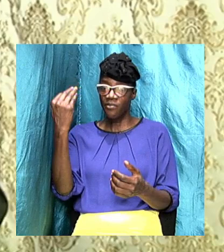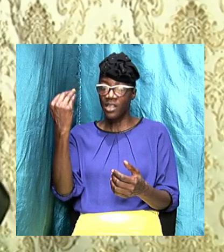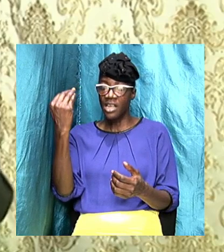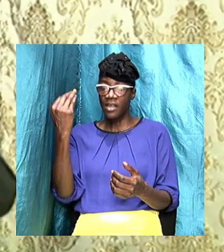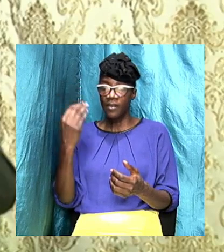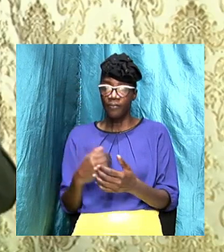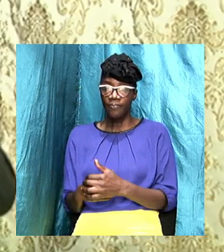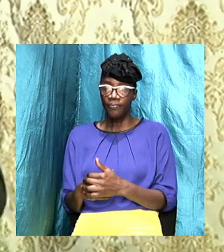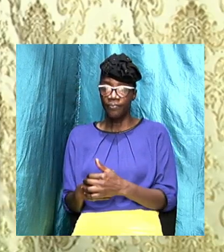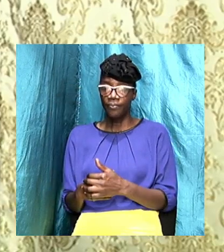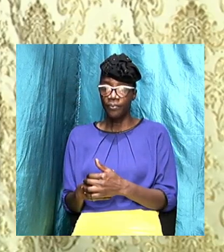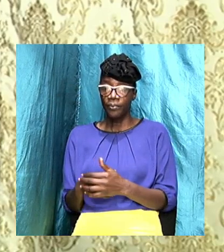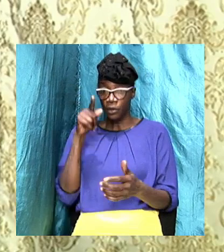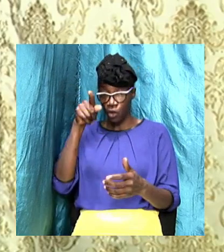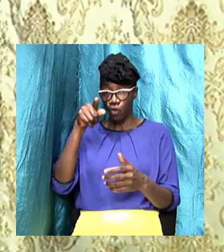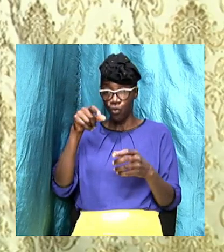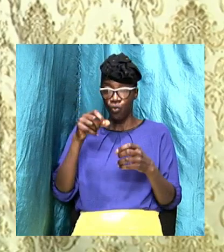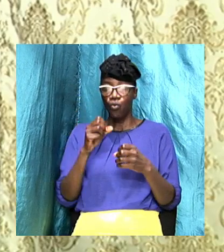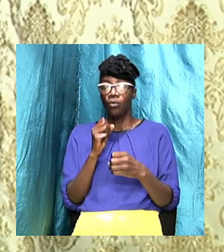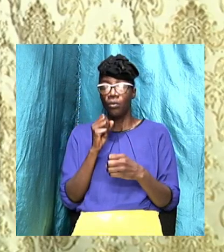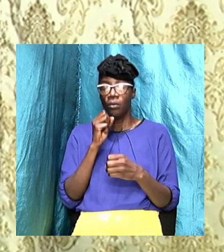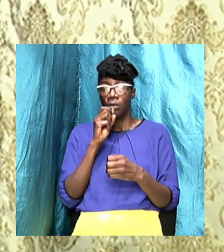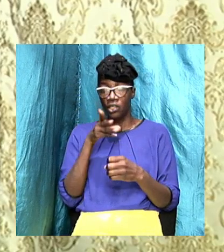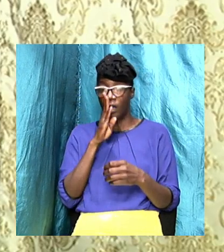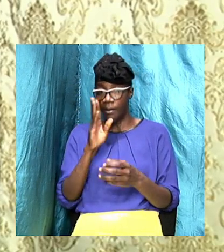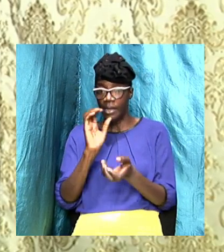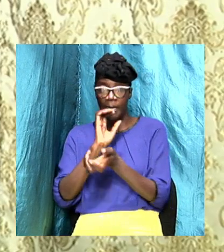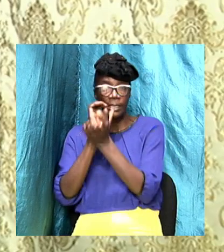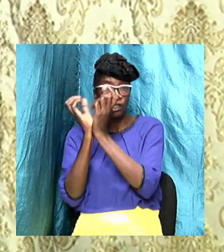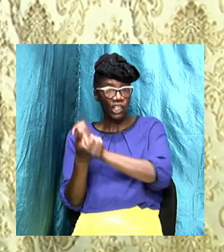that you shall be changed